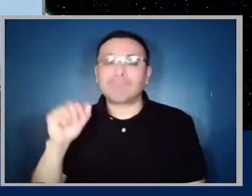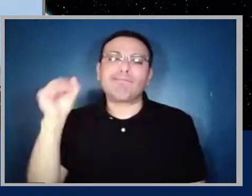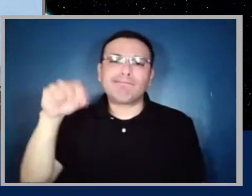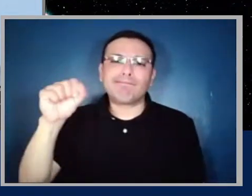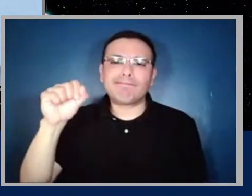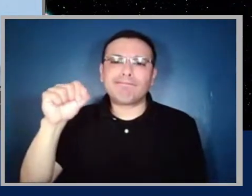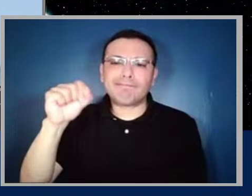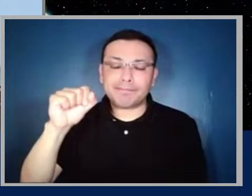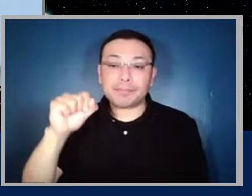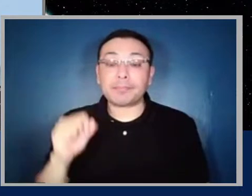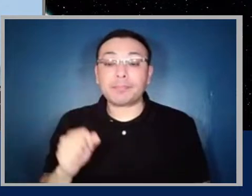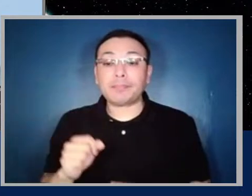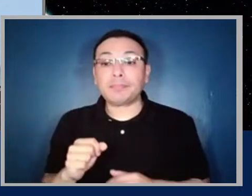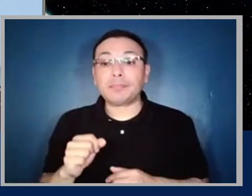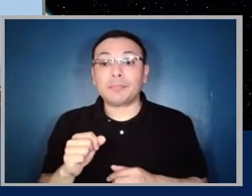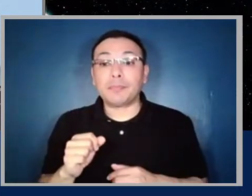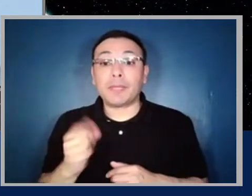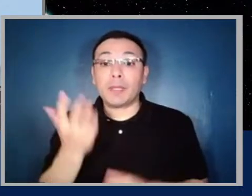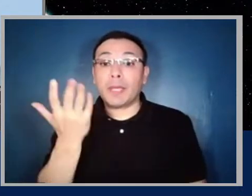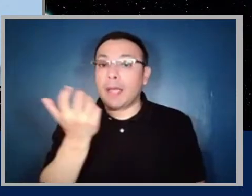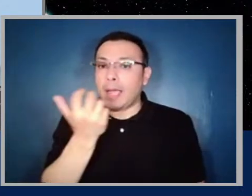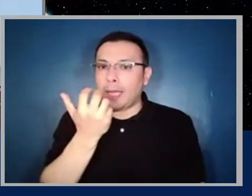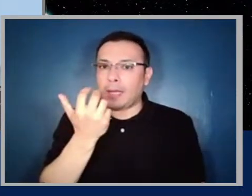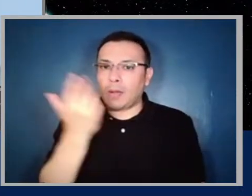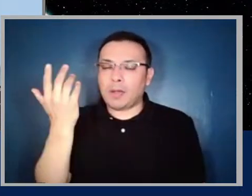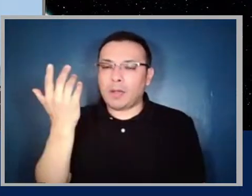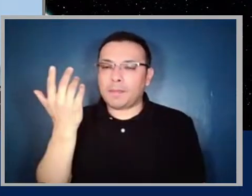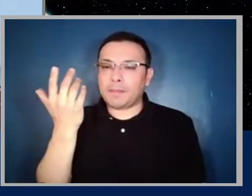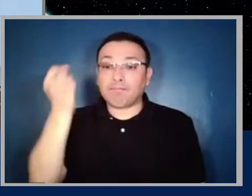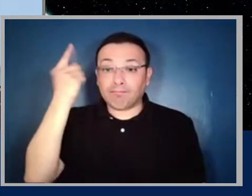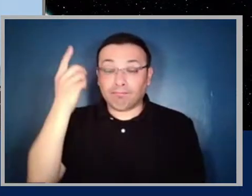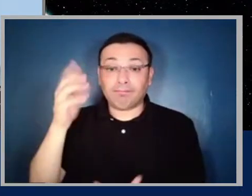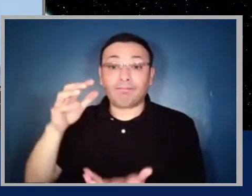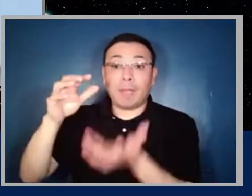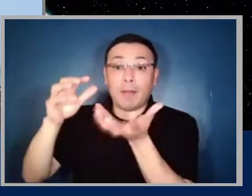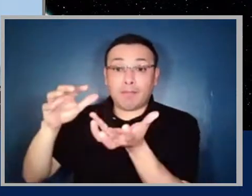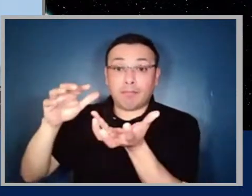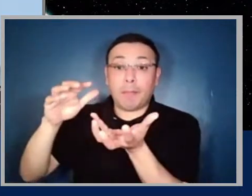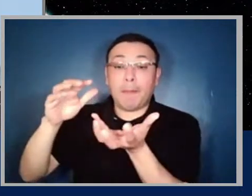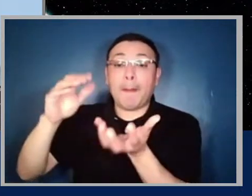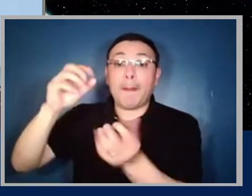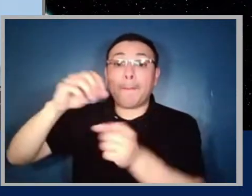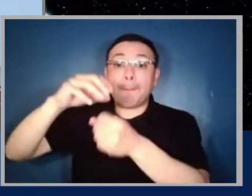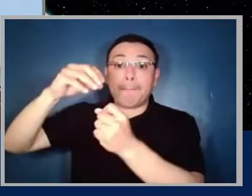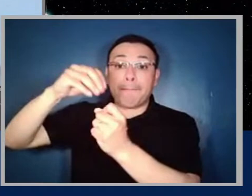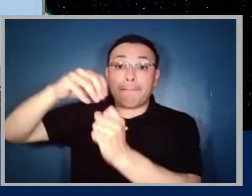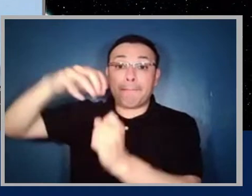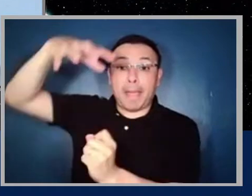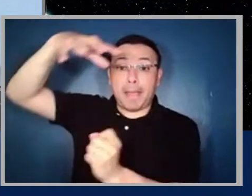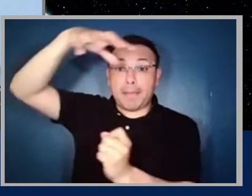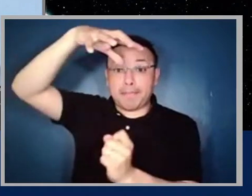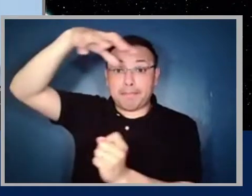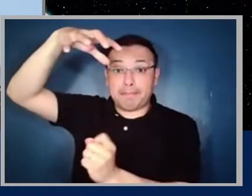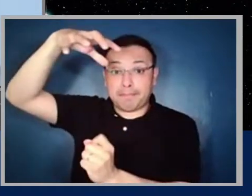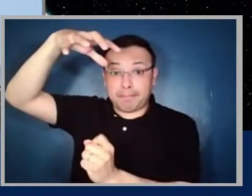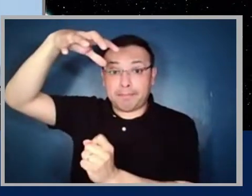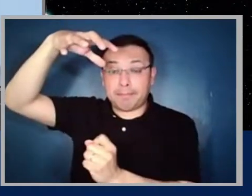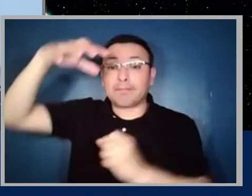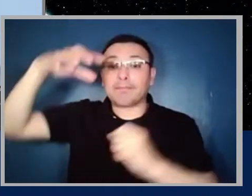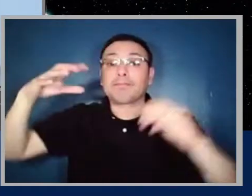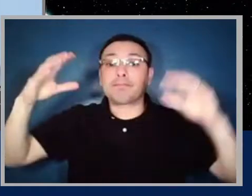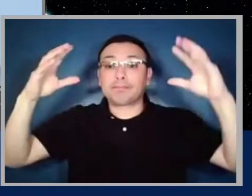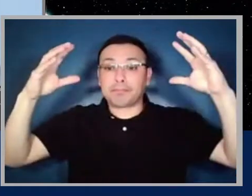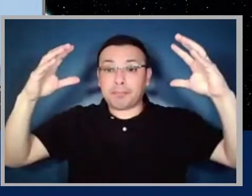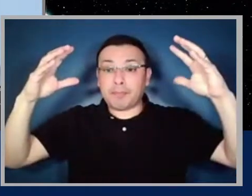to protect our parachutes are obviously on the top of the vehicle, and we have this ring that's called the forward bait cover. That forward